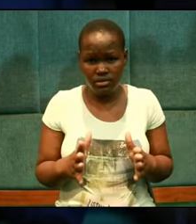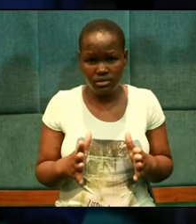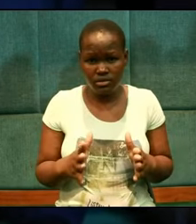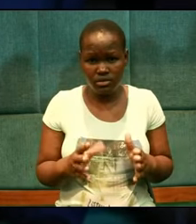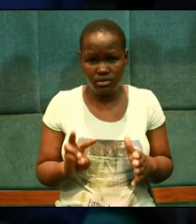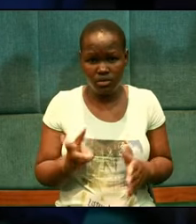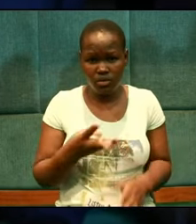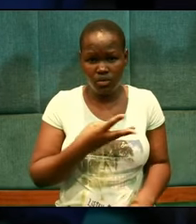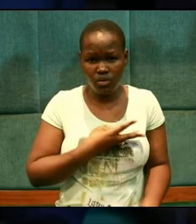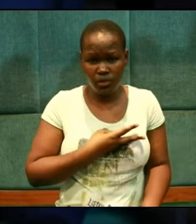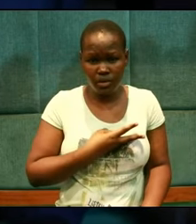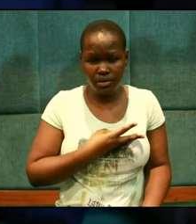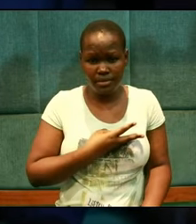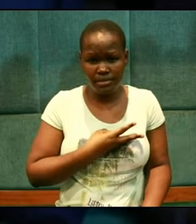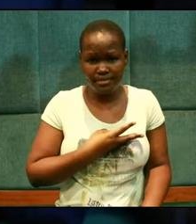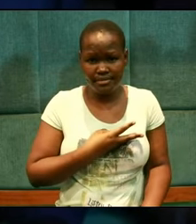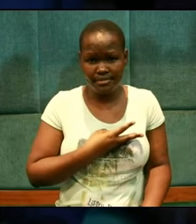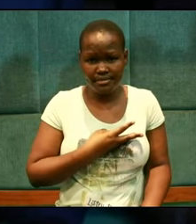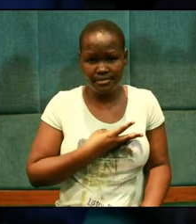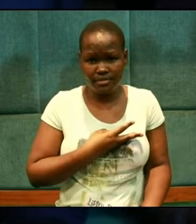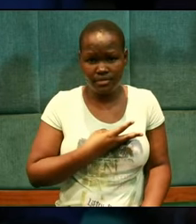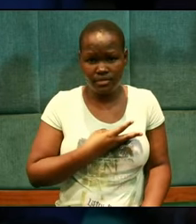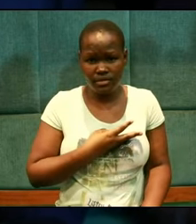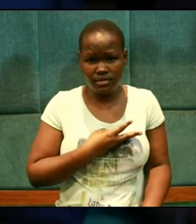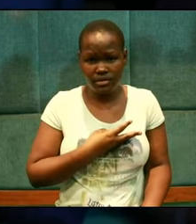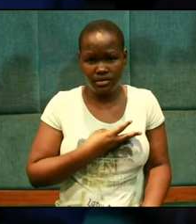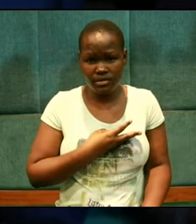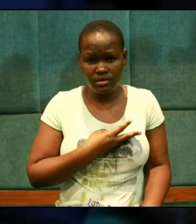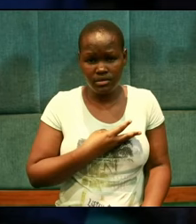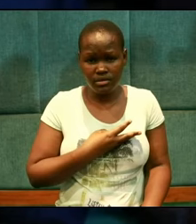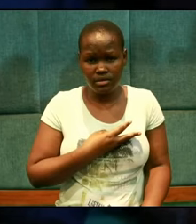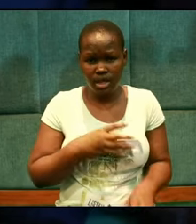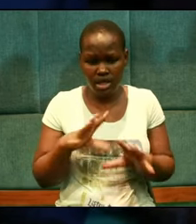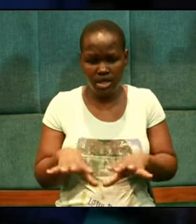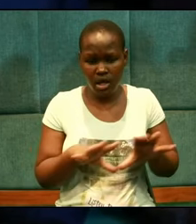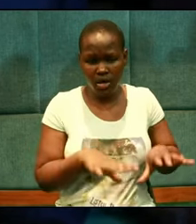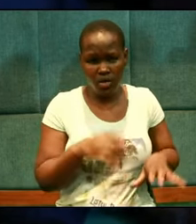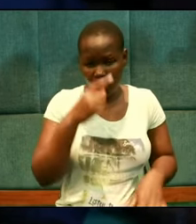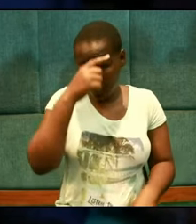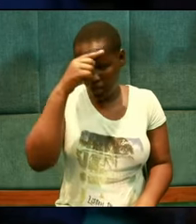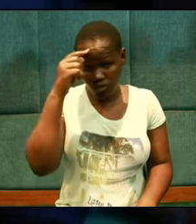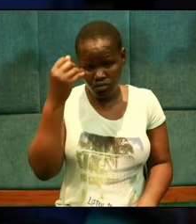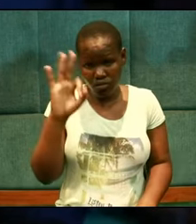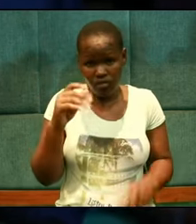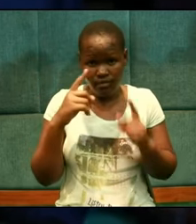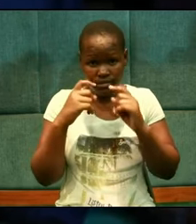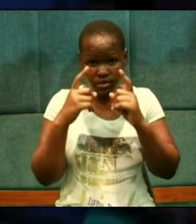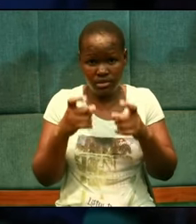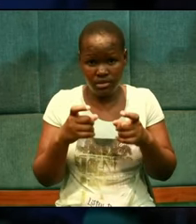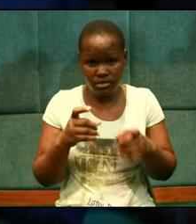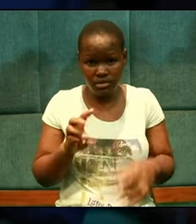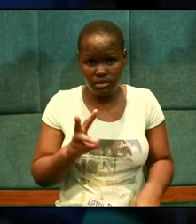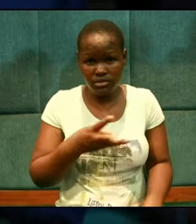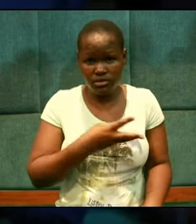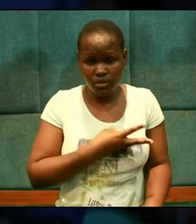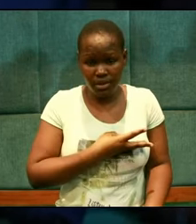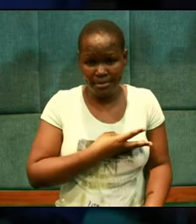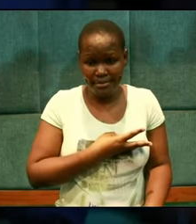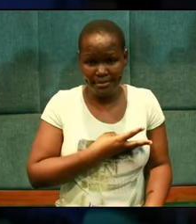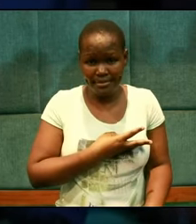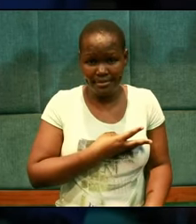that we don't tear each other, even in our struggles because of sinful nature. That we can forbear with one